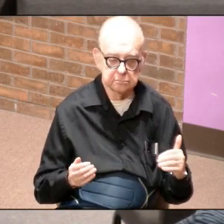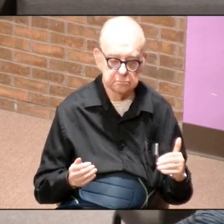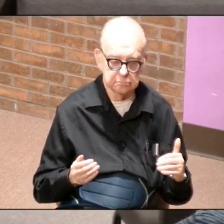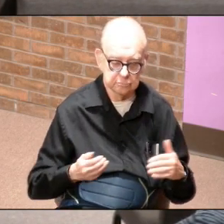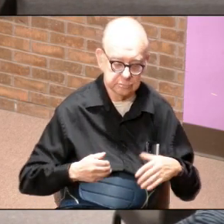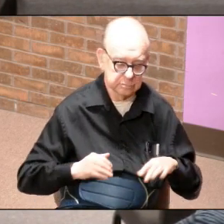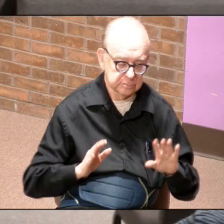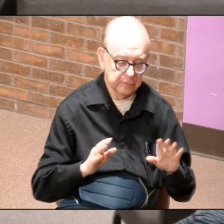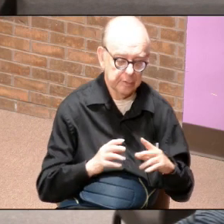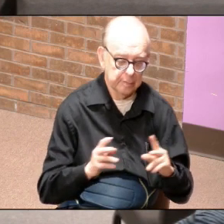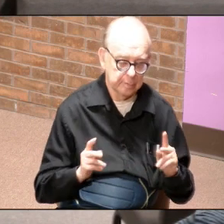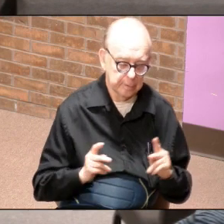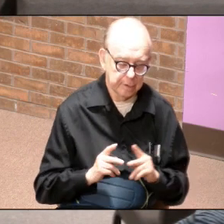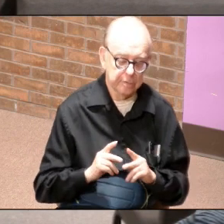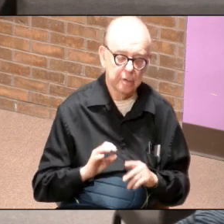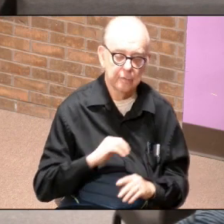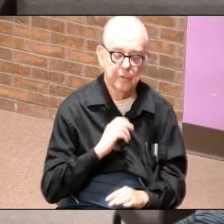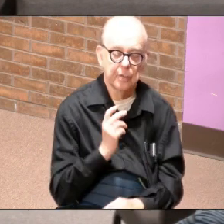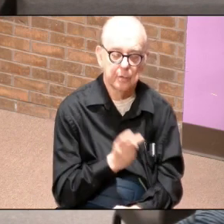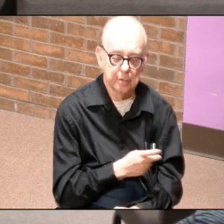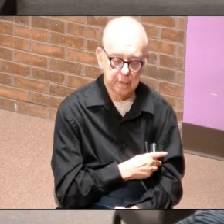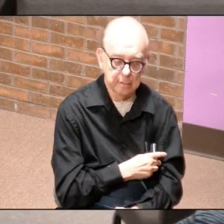gave up his position and authority